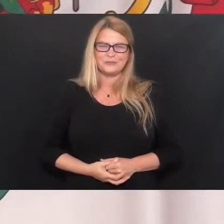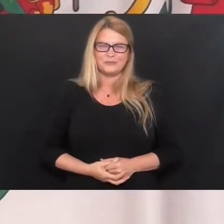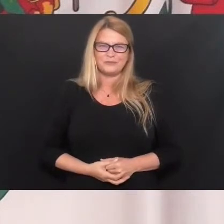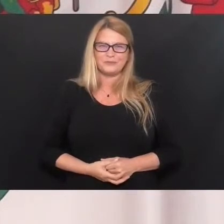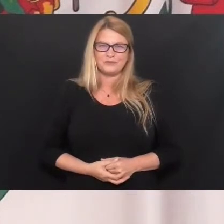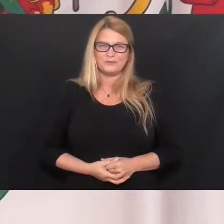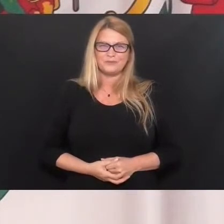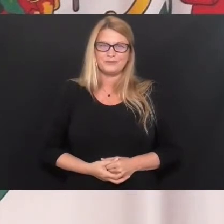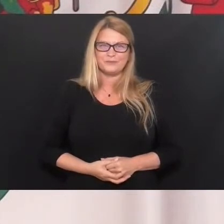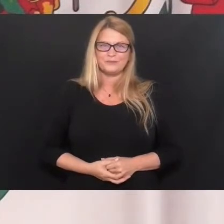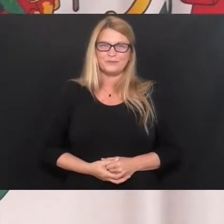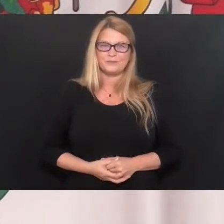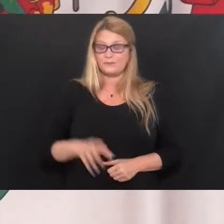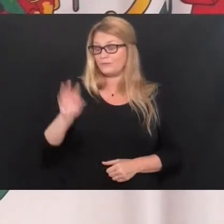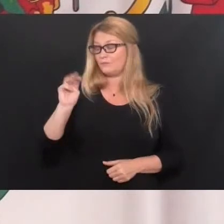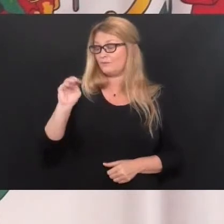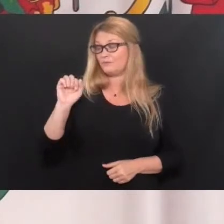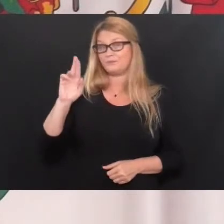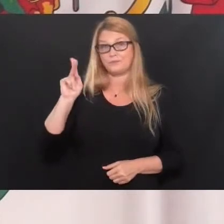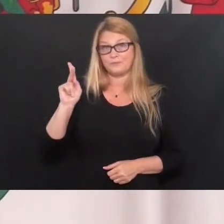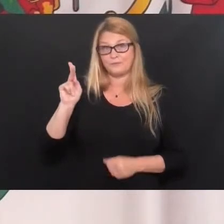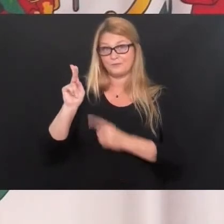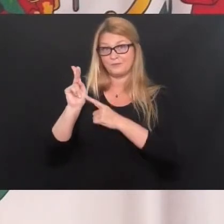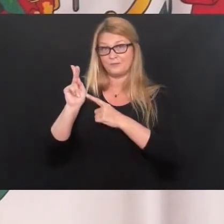but Mark, it is